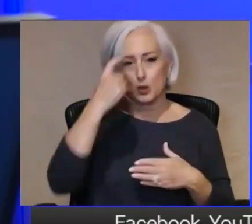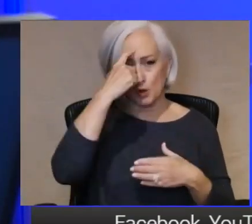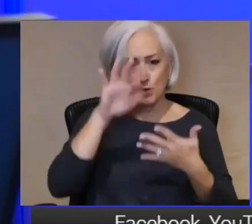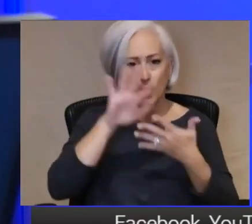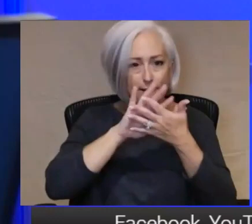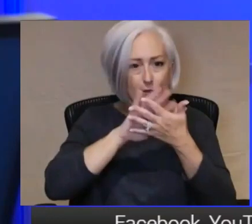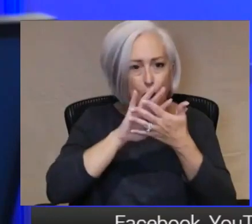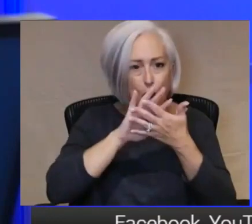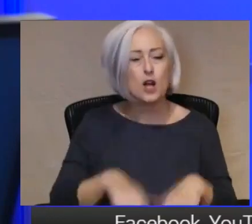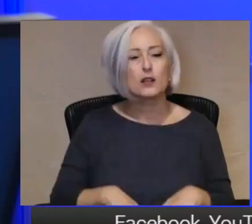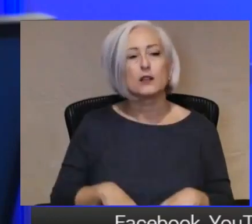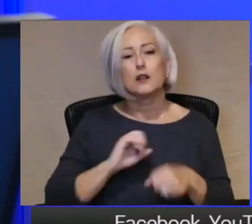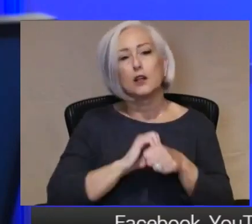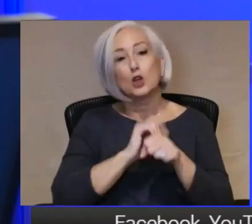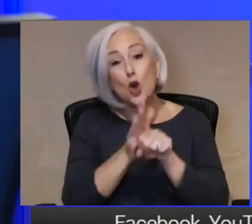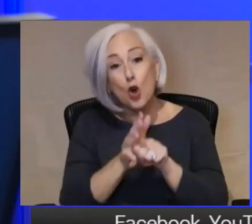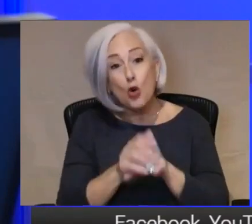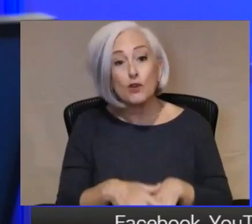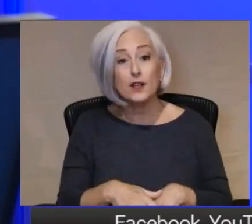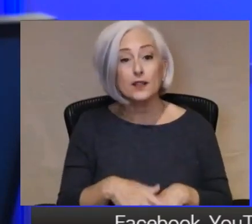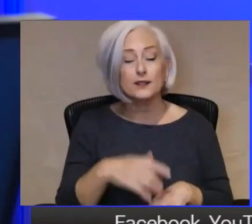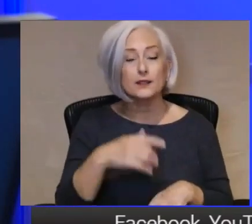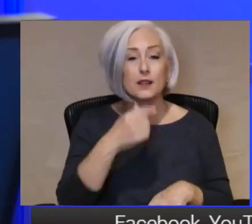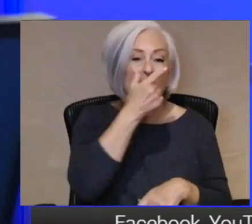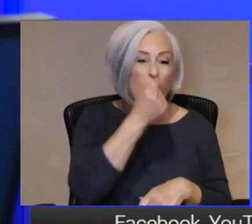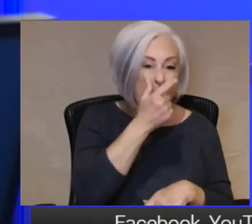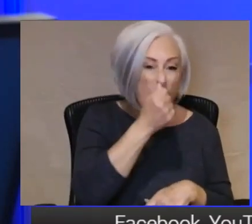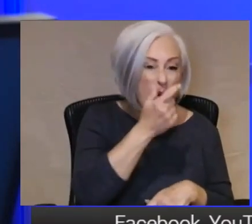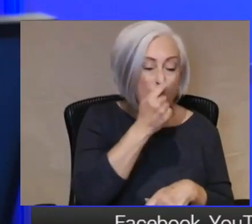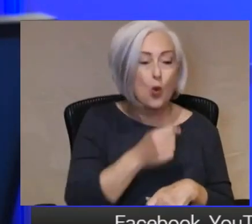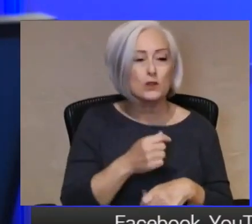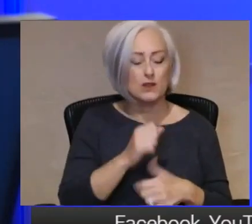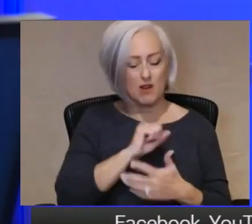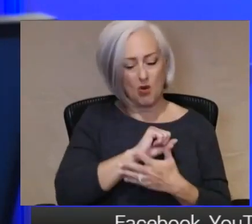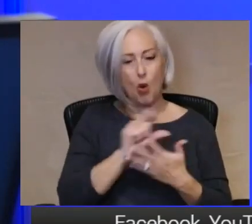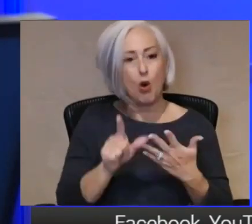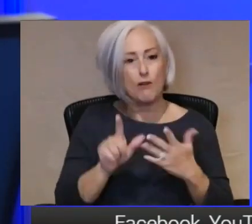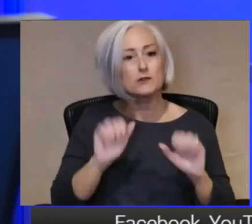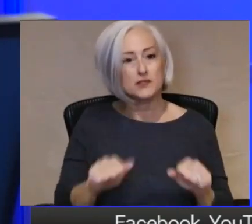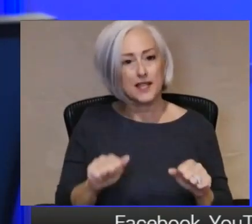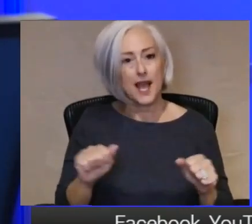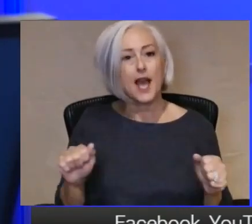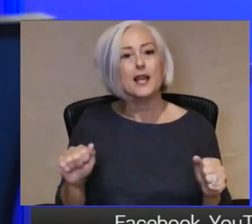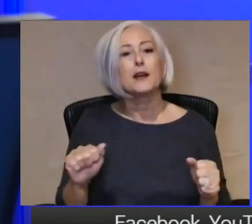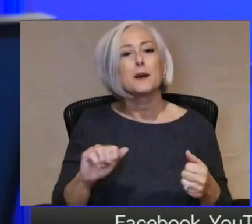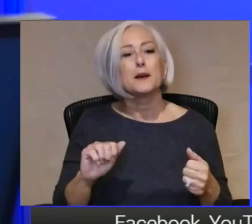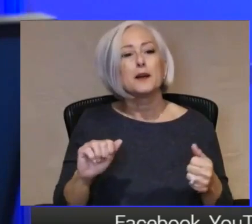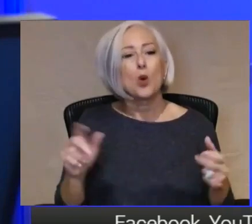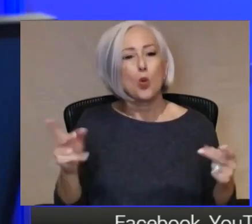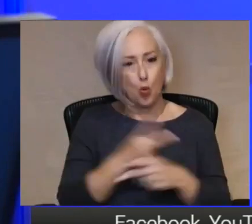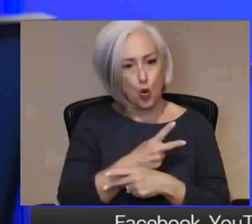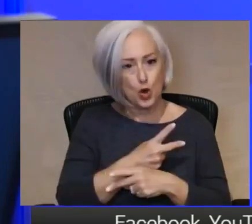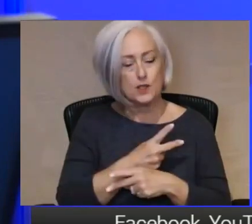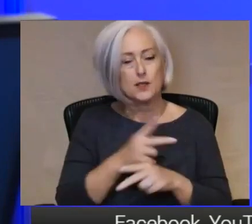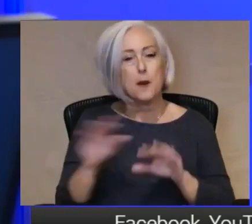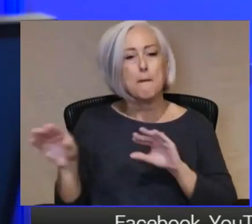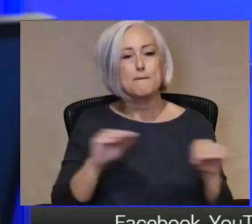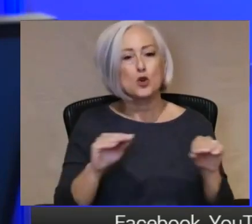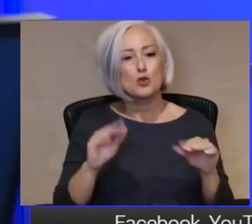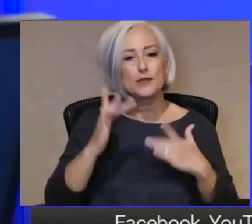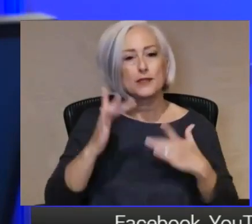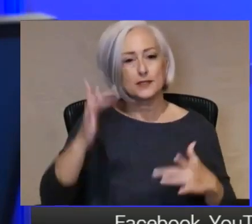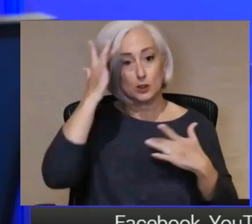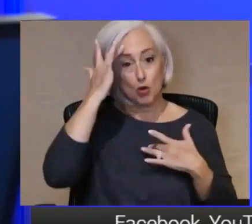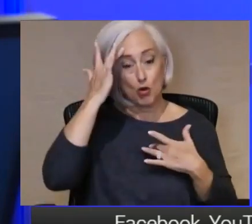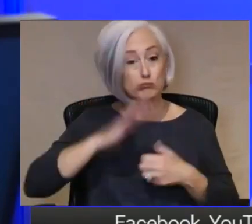COVID, whether it's just having a head cold, all of those can worsen movement disorders. And it can also be just having stress. You